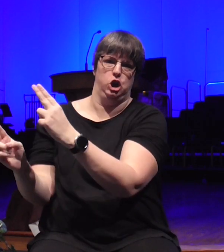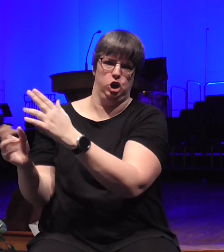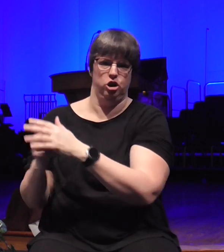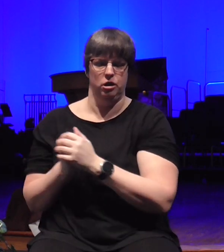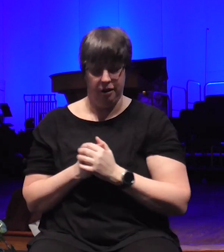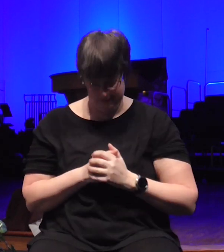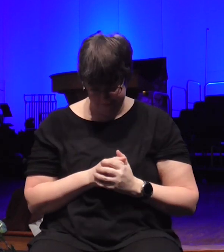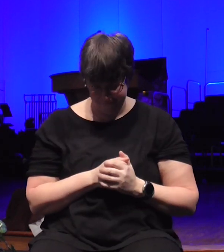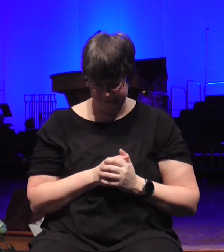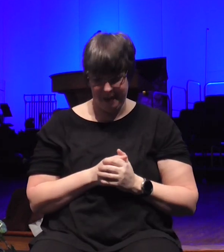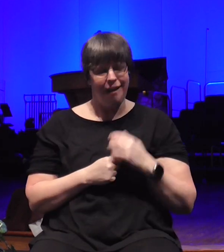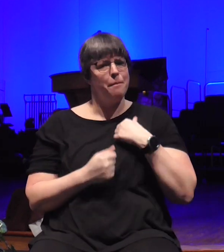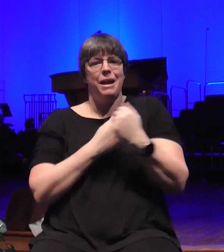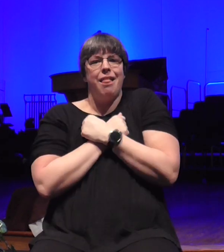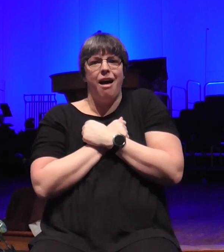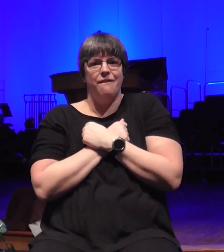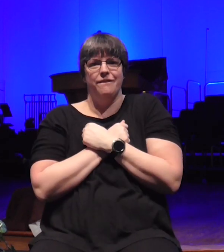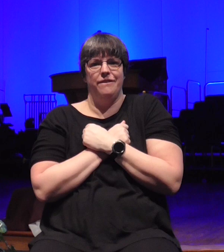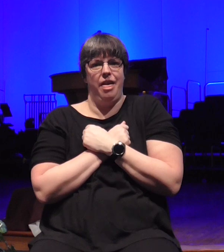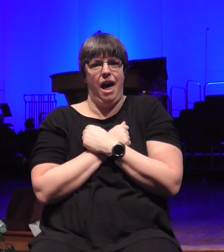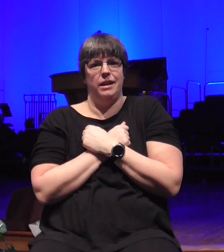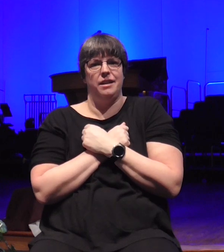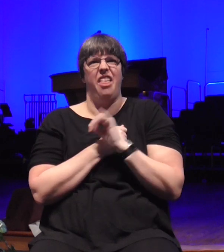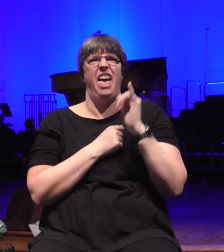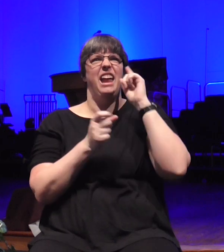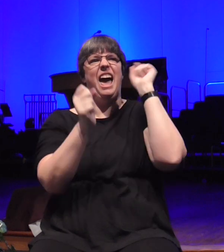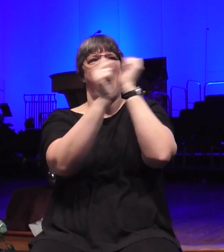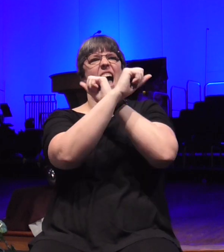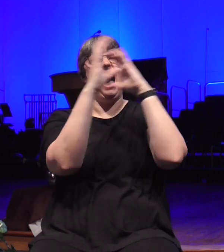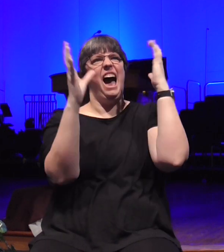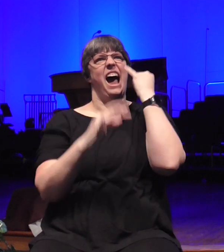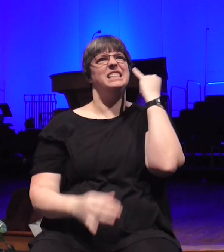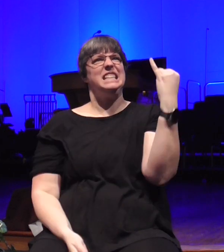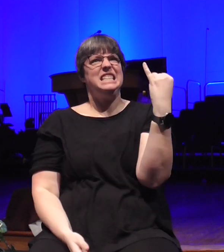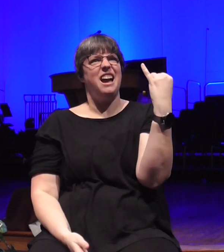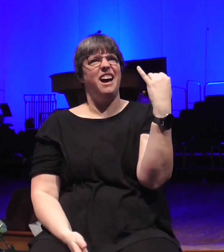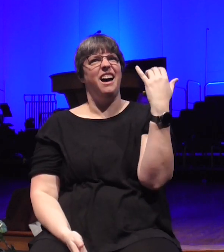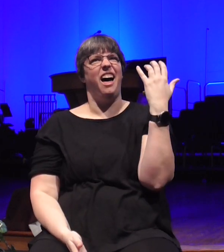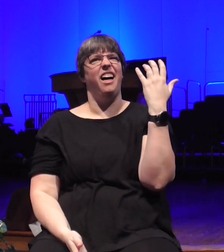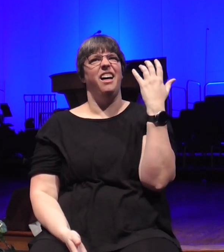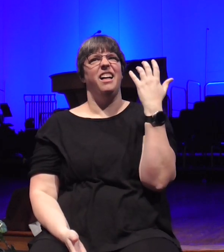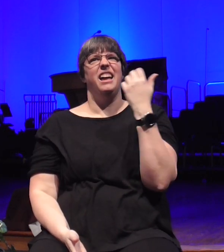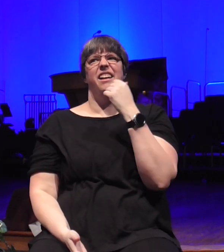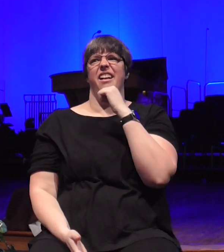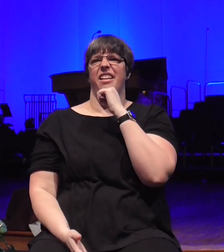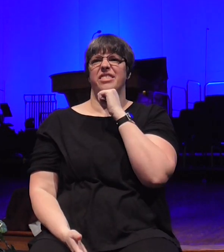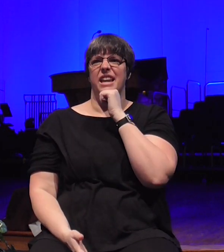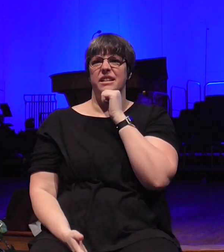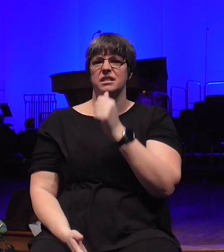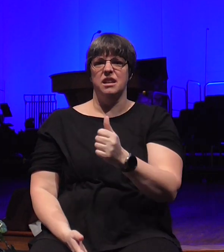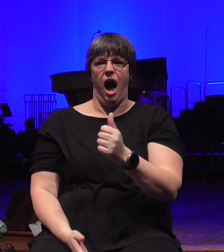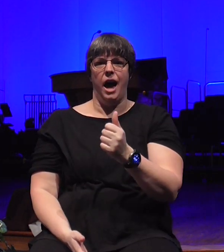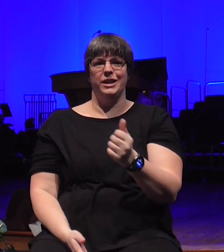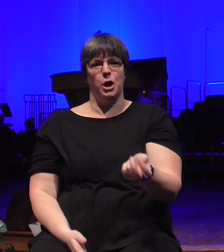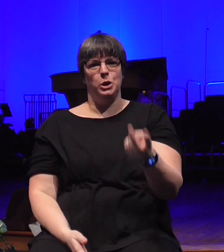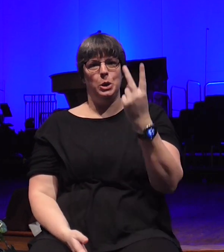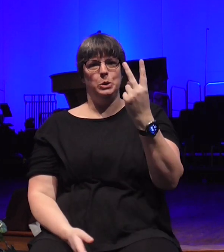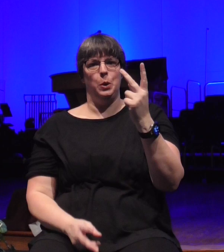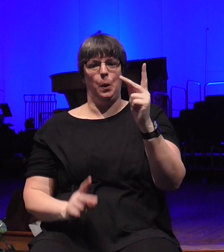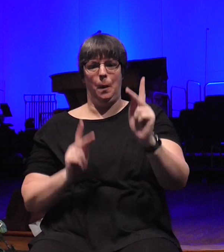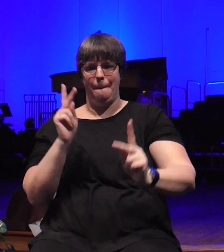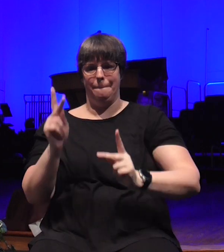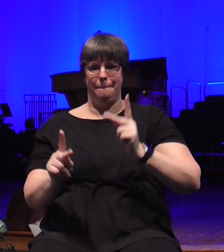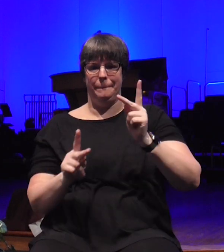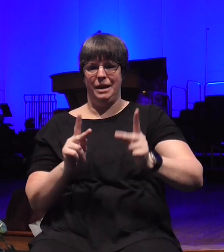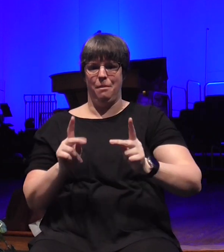this duel being fought, and it's not two people flailing away